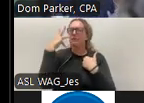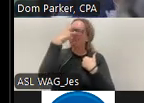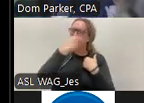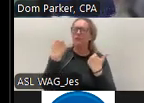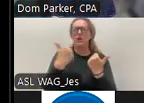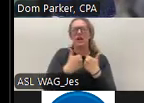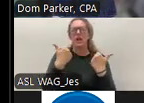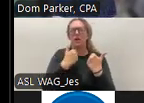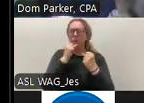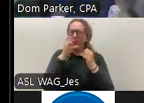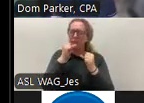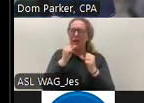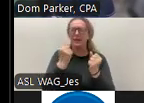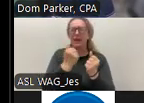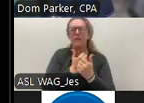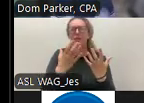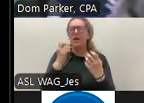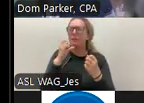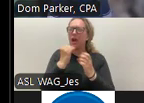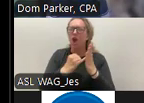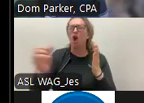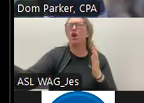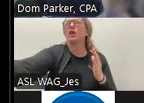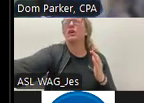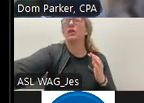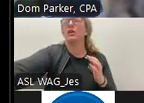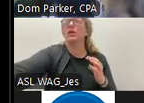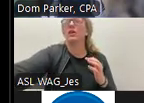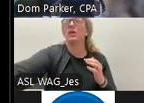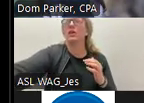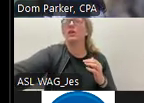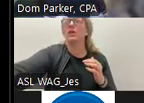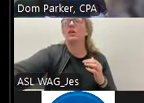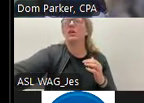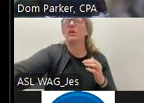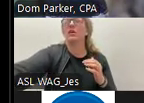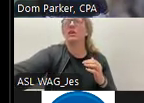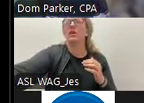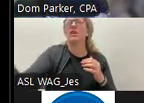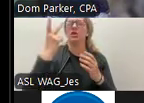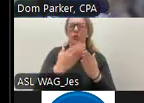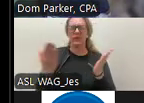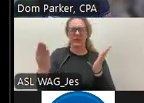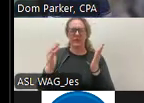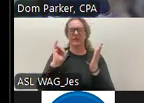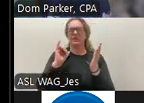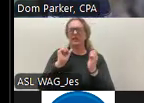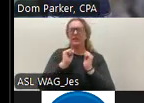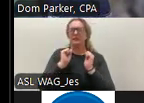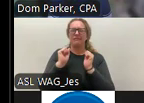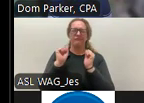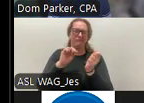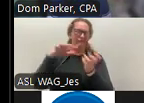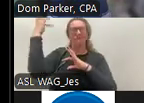game with amazing lore, amazing art, amazing design choices, but these two little things can completely